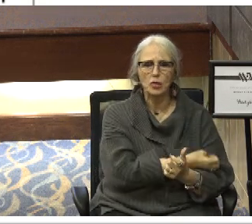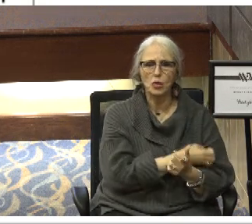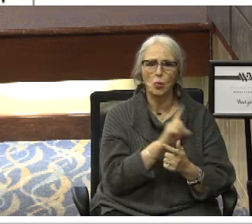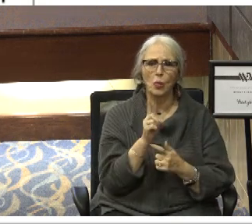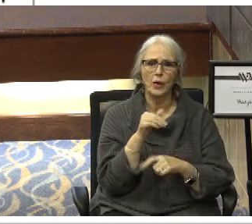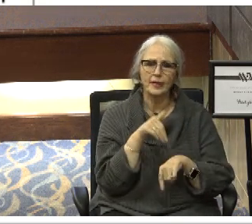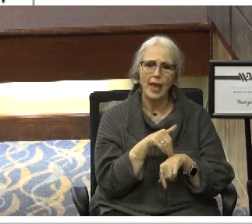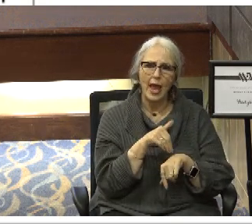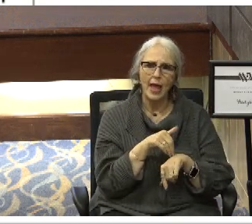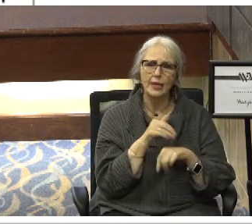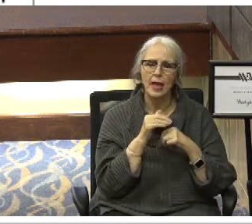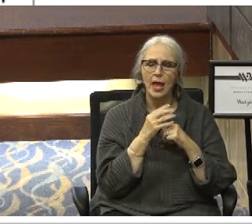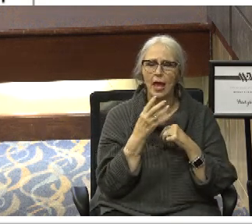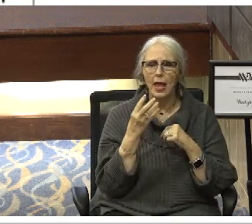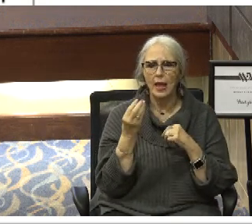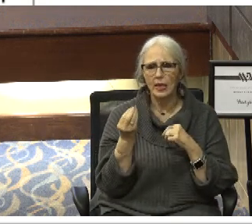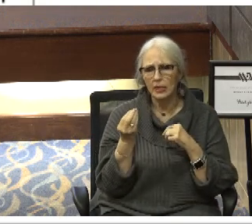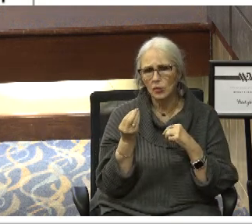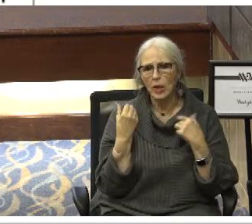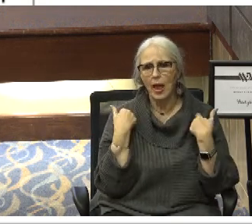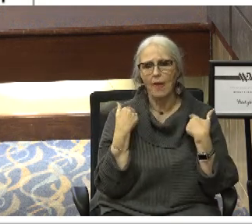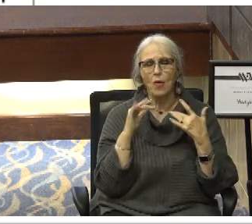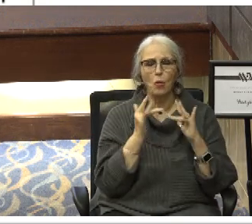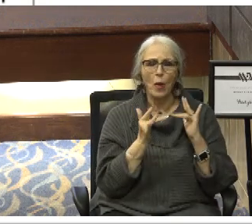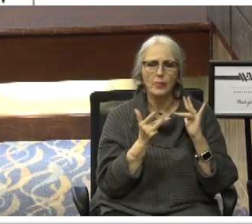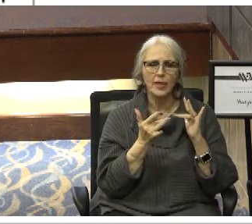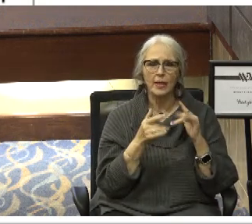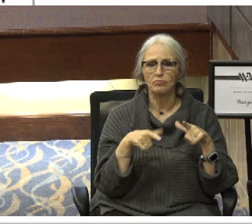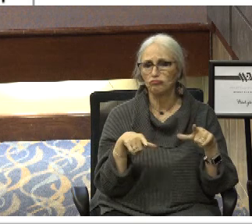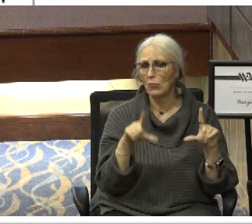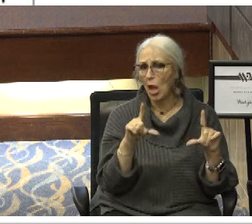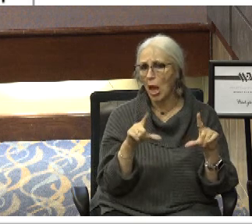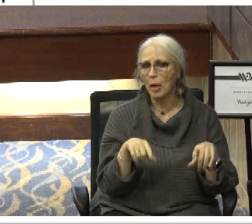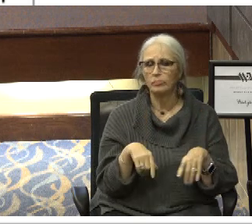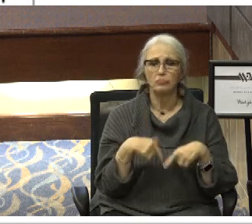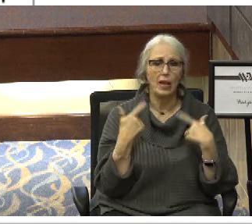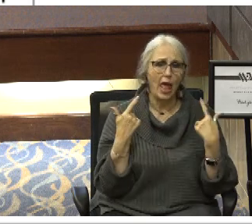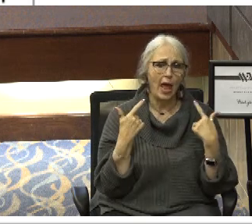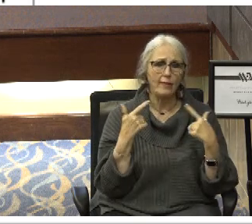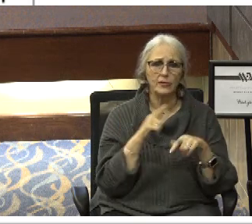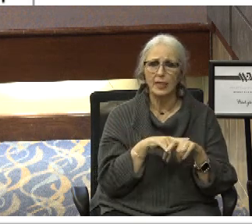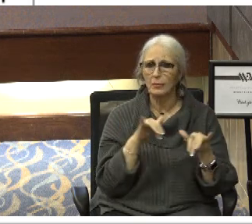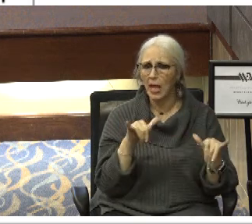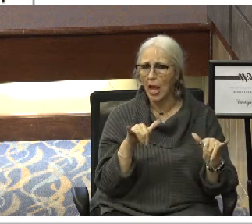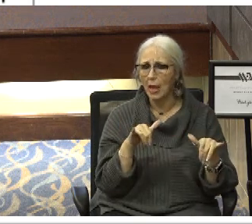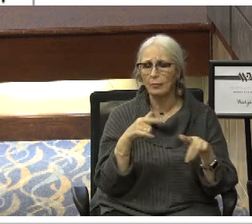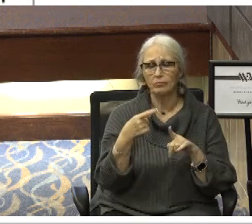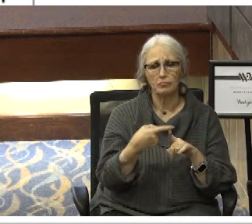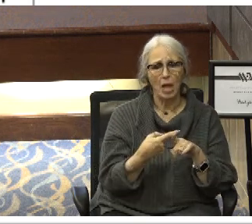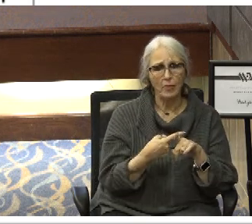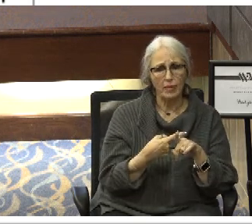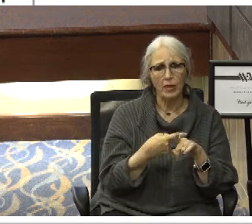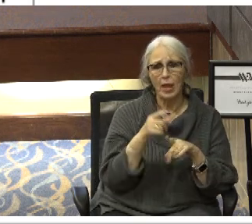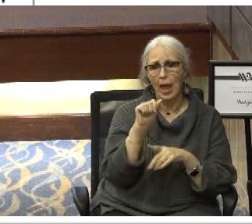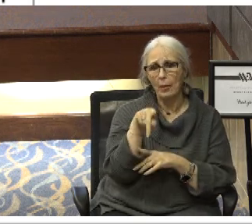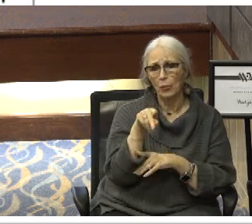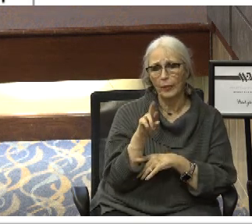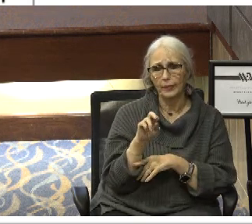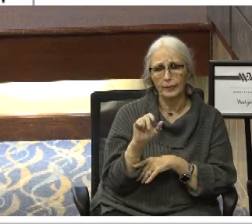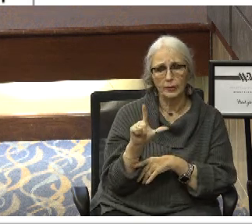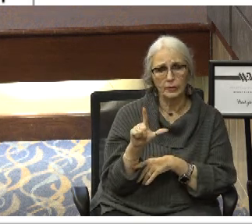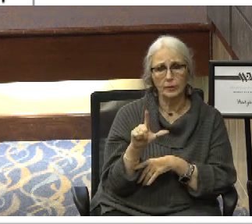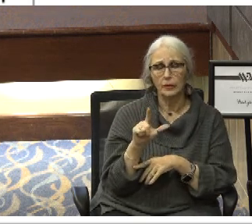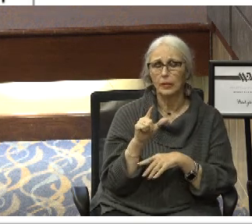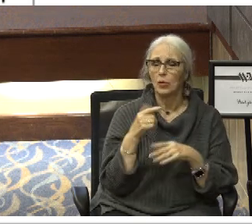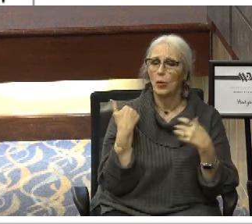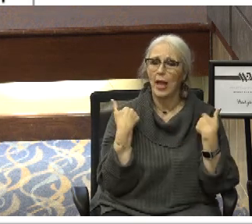engage with everyone. We're going to have our website up and live throughout the whole month of April as well. We have